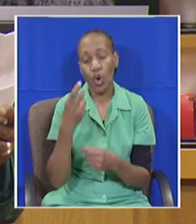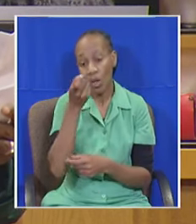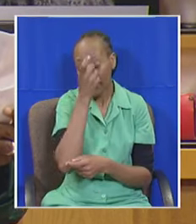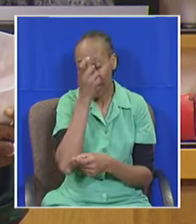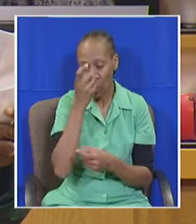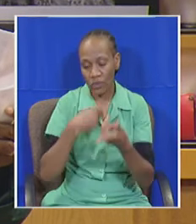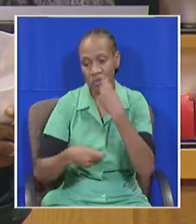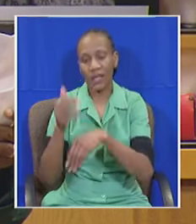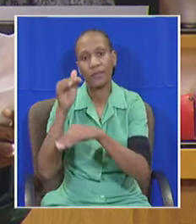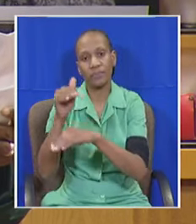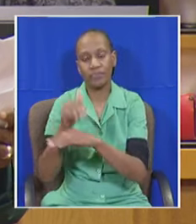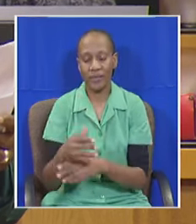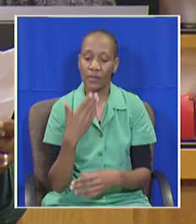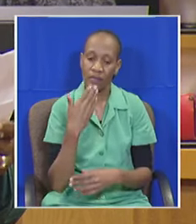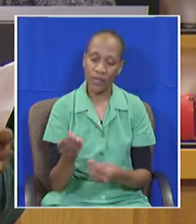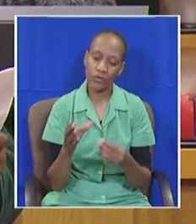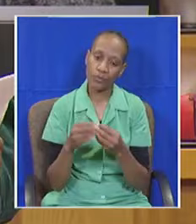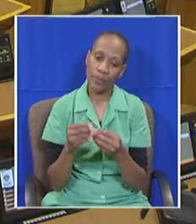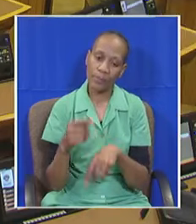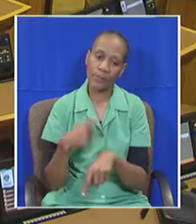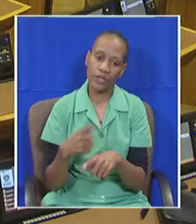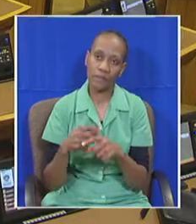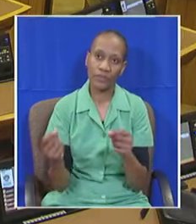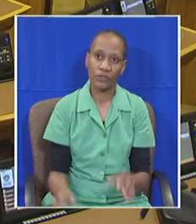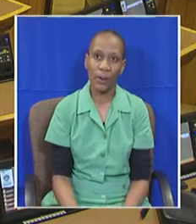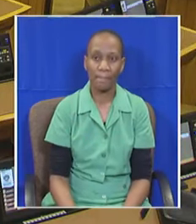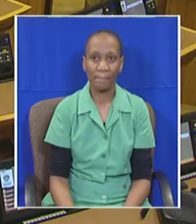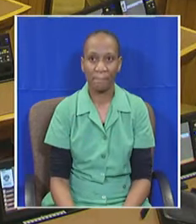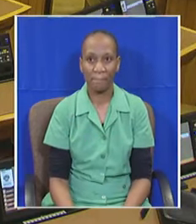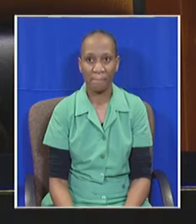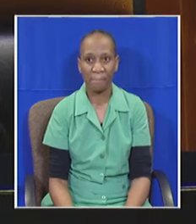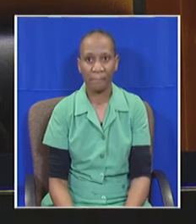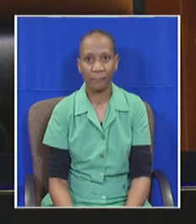poaching. Thank you very much. The time has expired. Thank you.